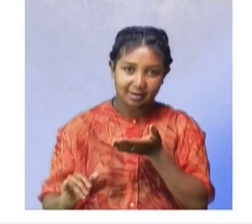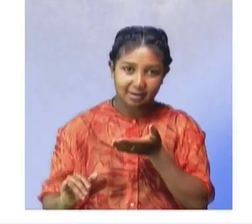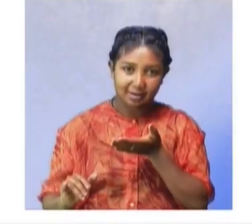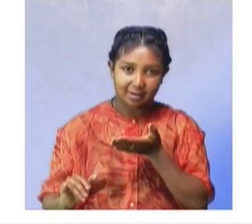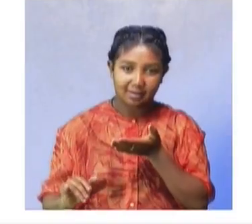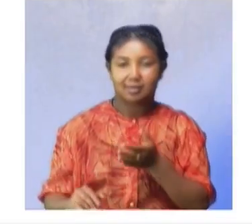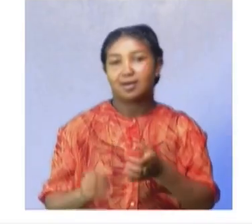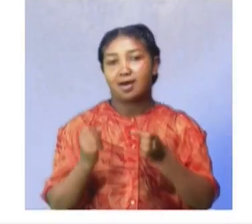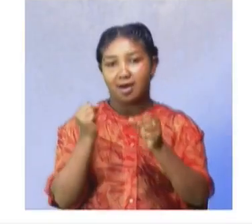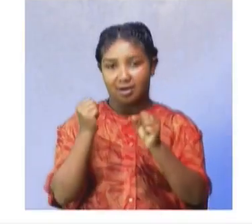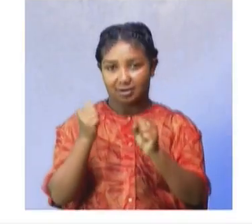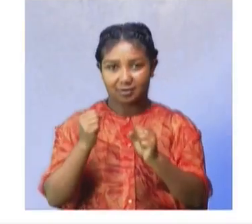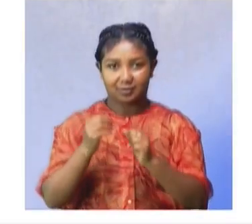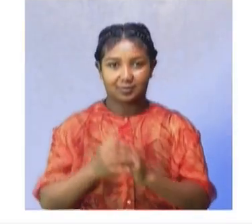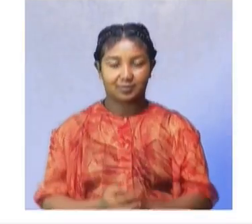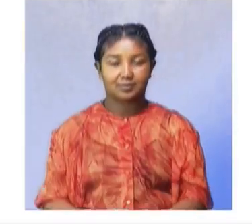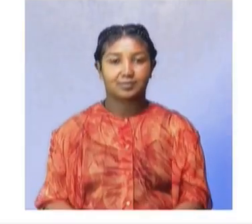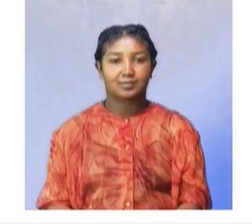hard.